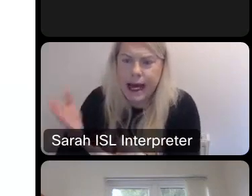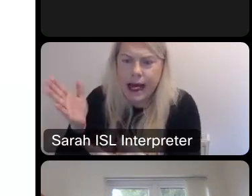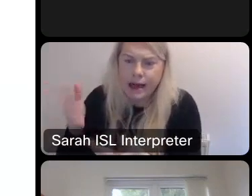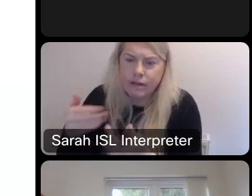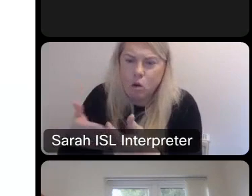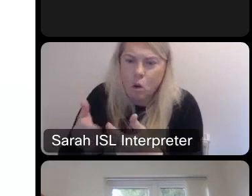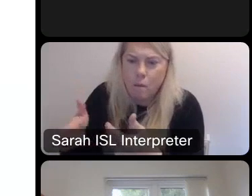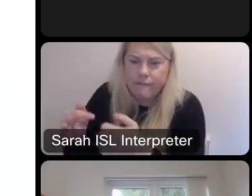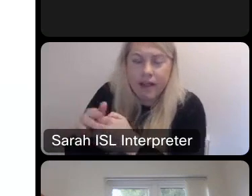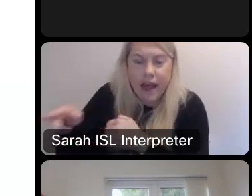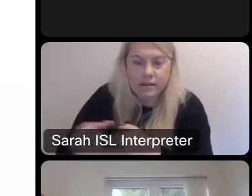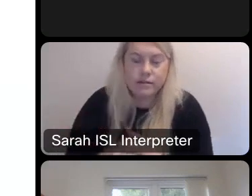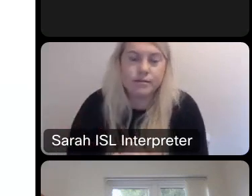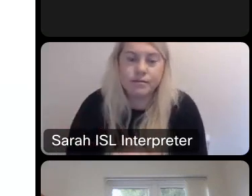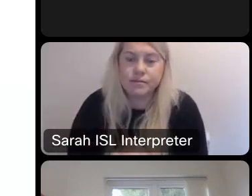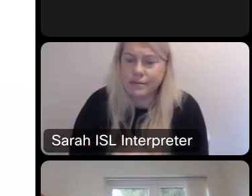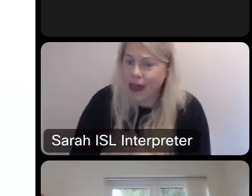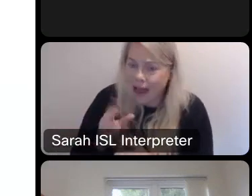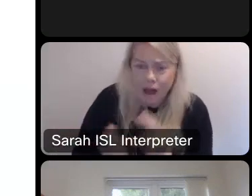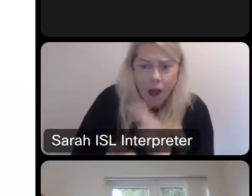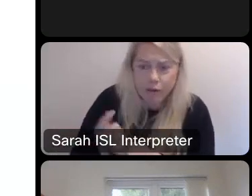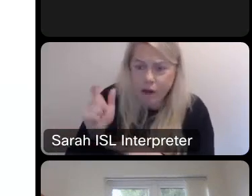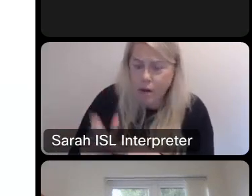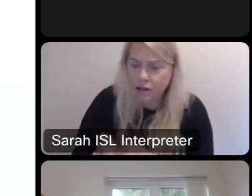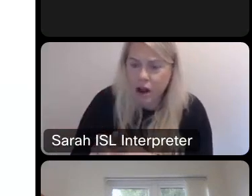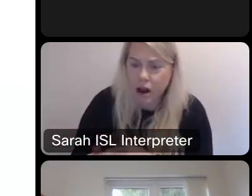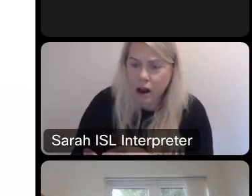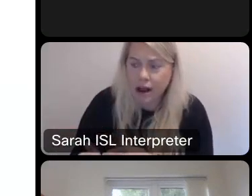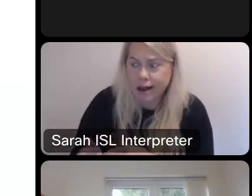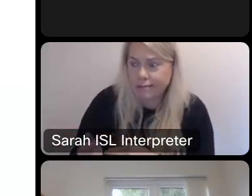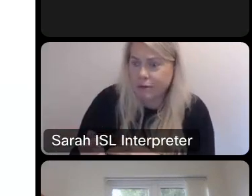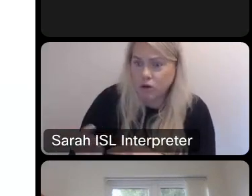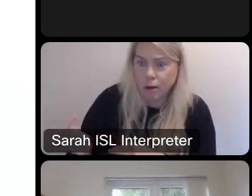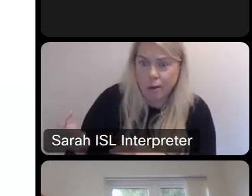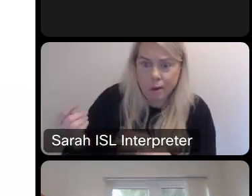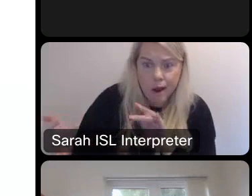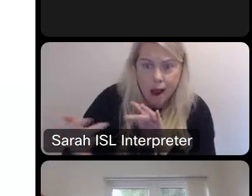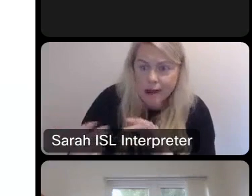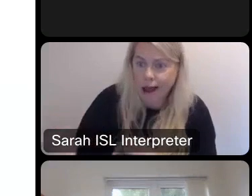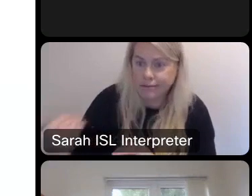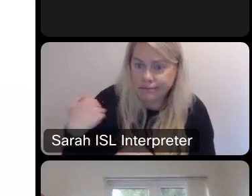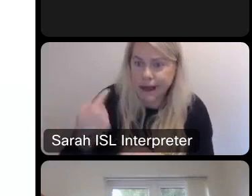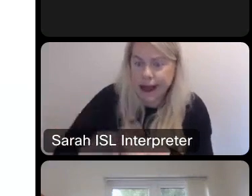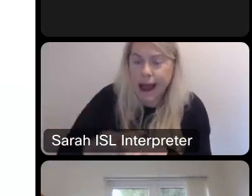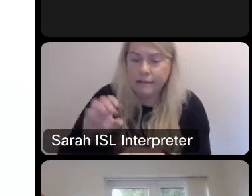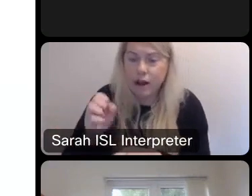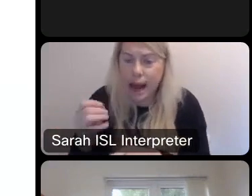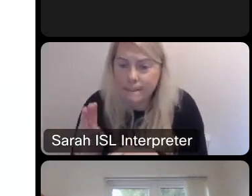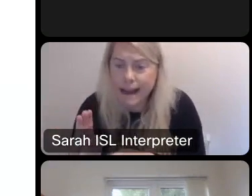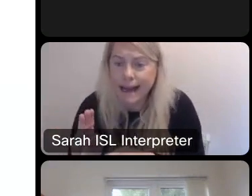to the opportunity for people to come back if they've had a 6-week period, that they can come back to EAP for